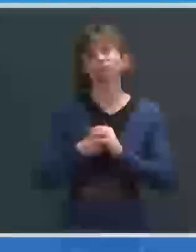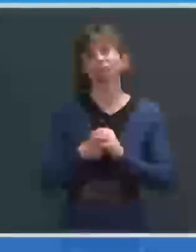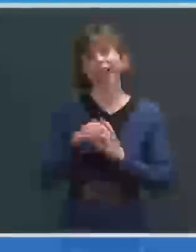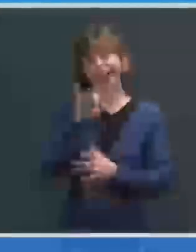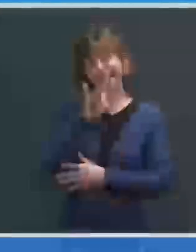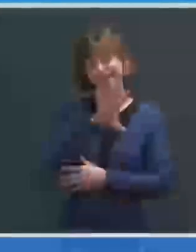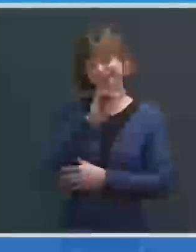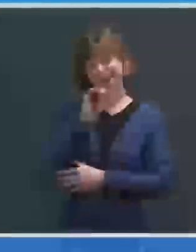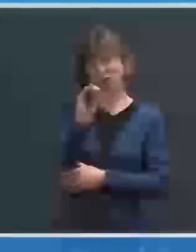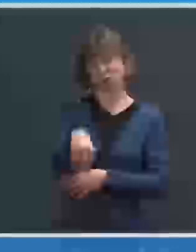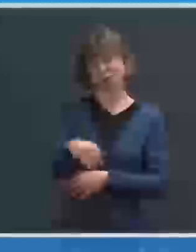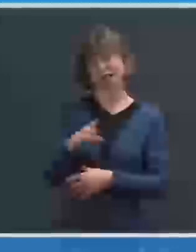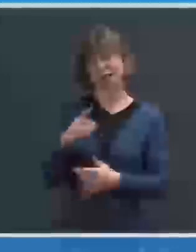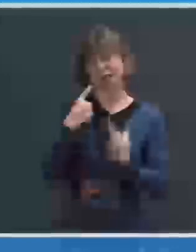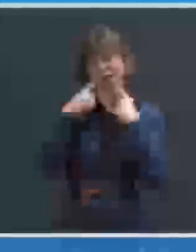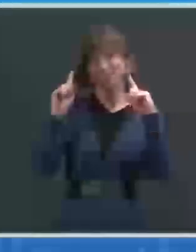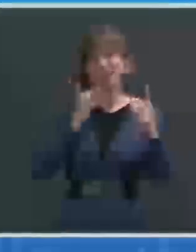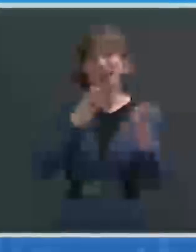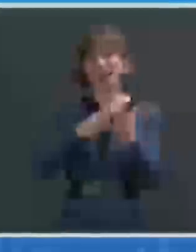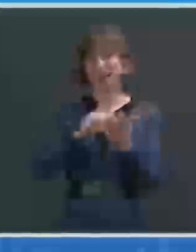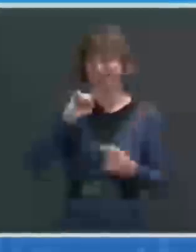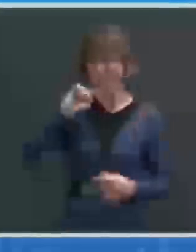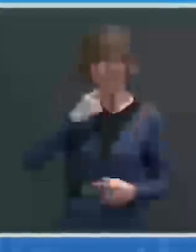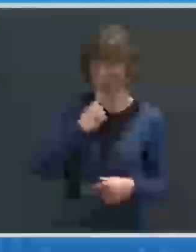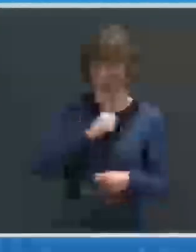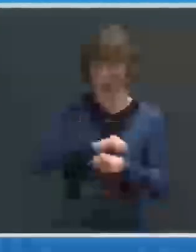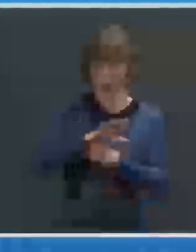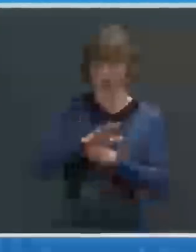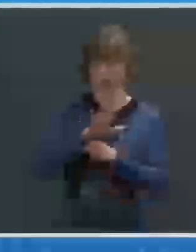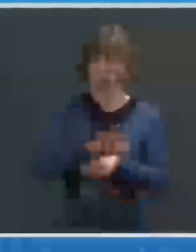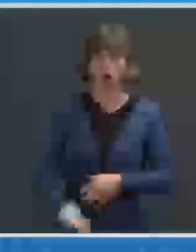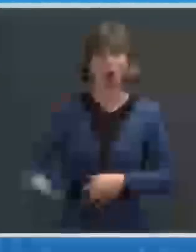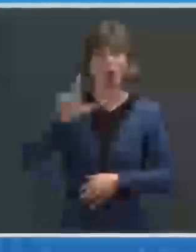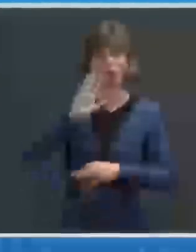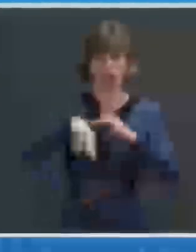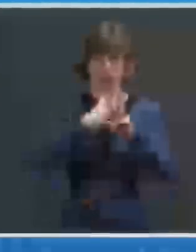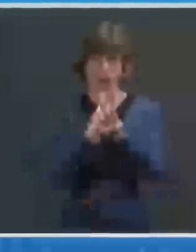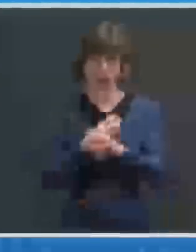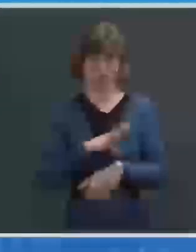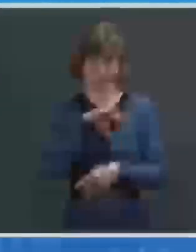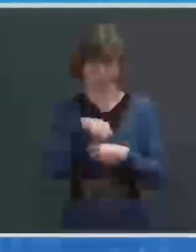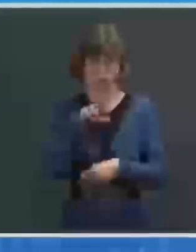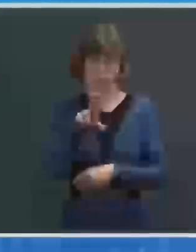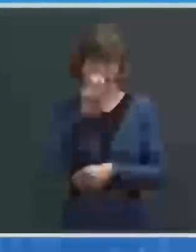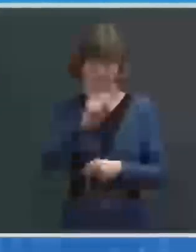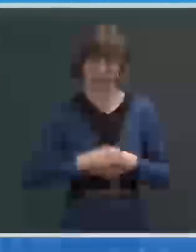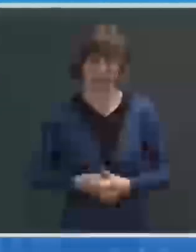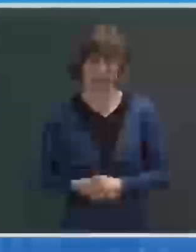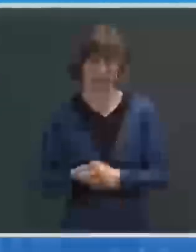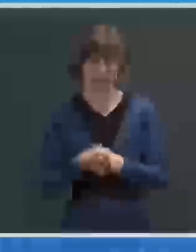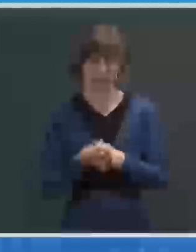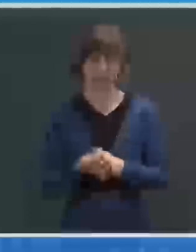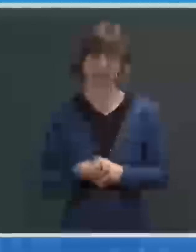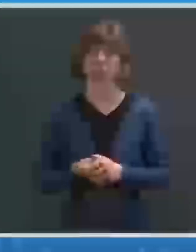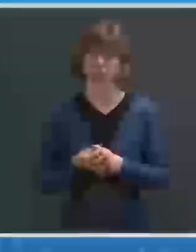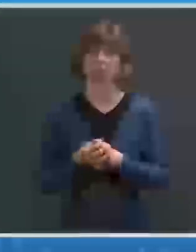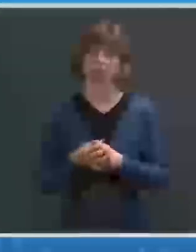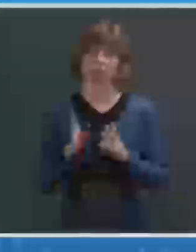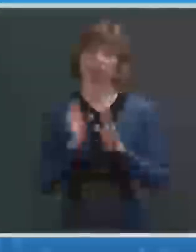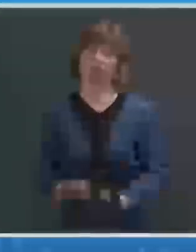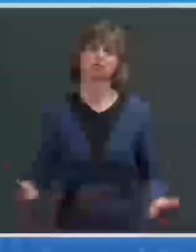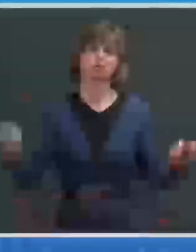efficacy against severe COVID-19 globally, including the United States. This is very